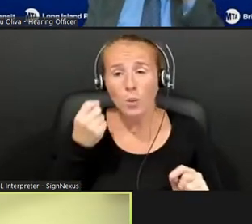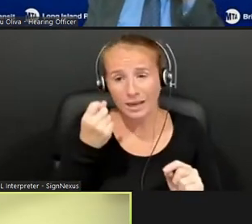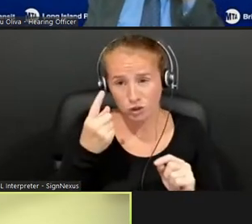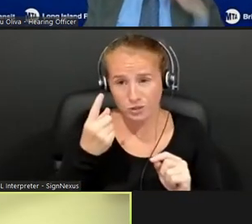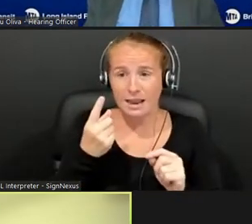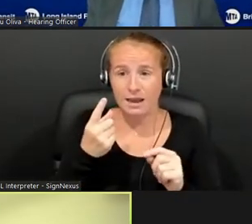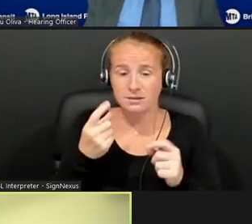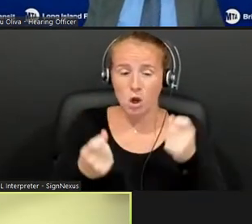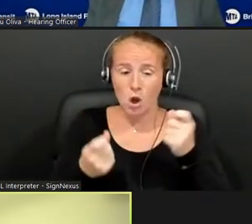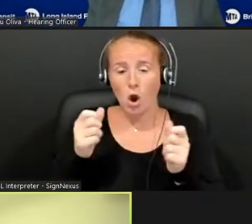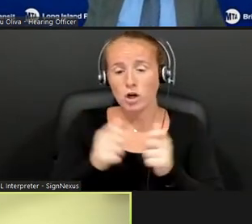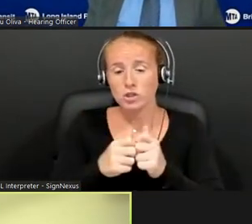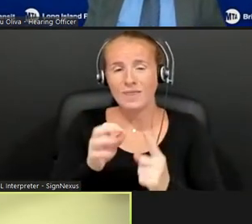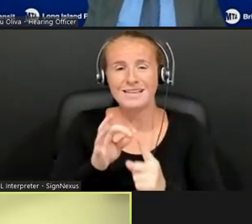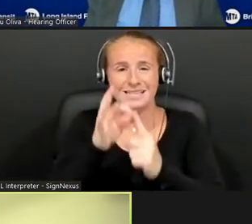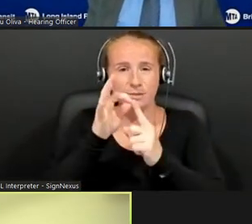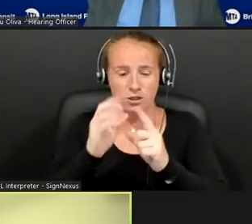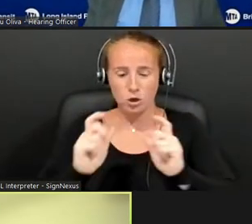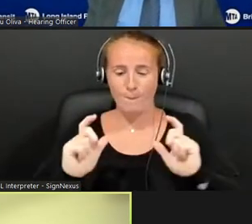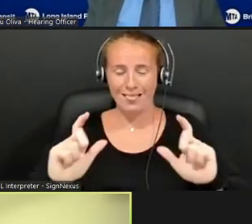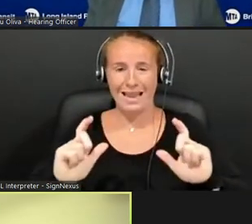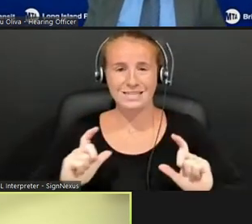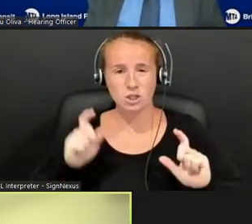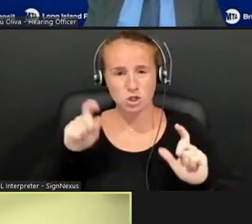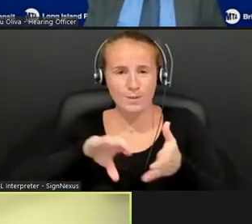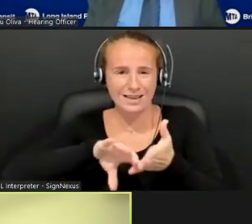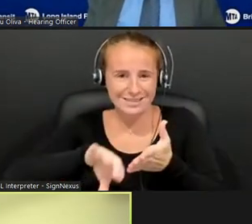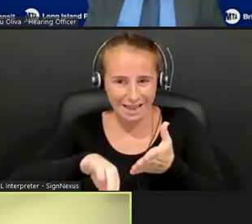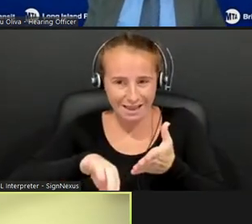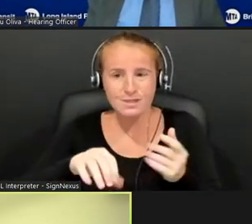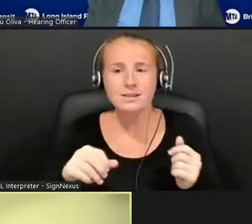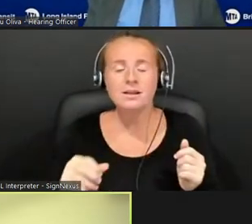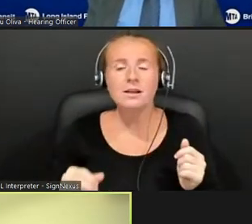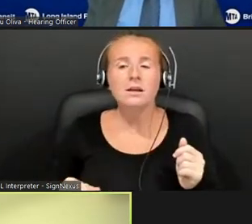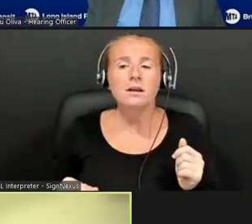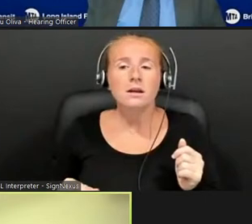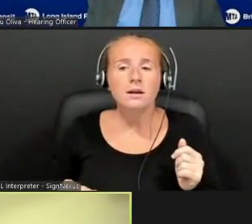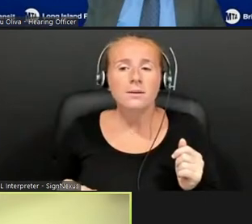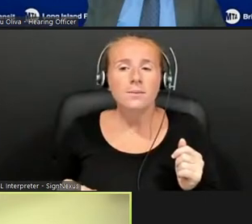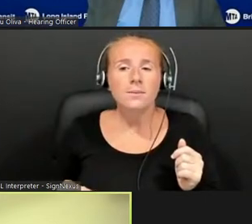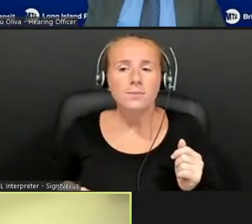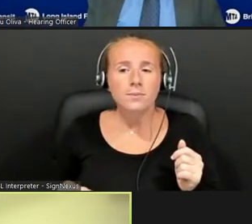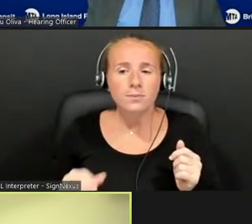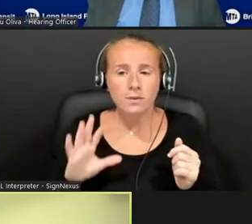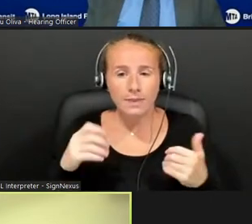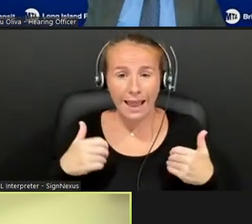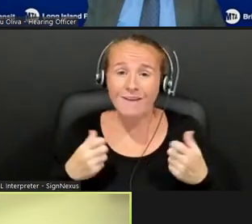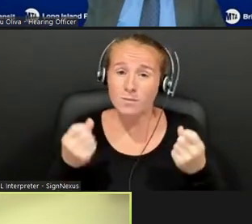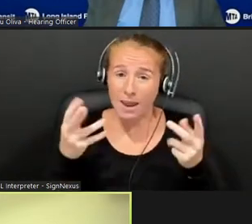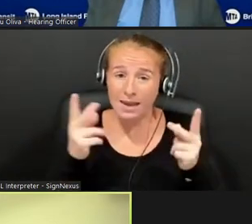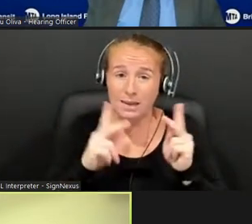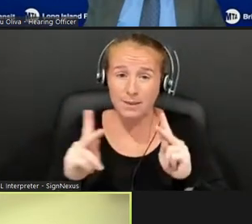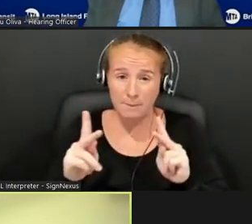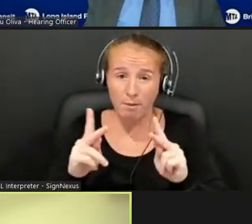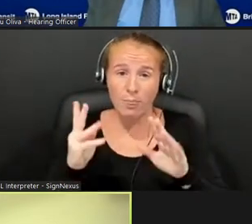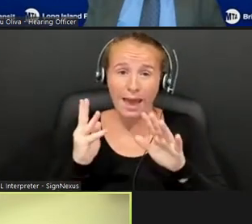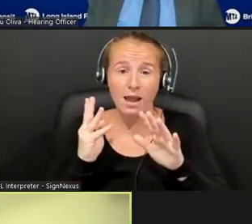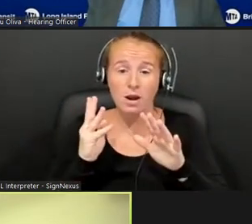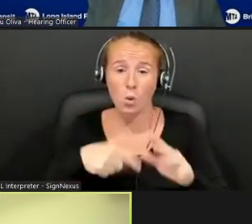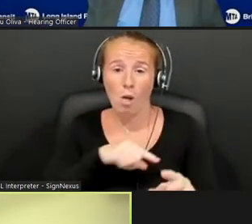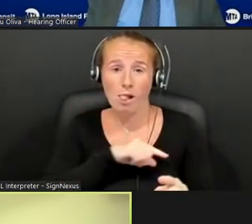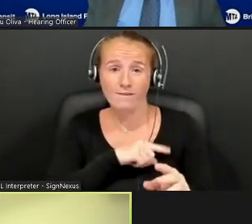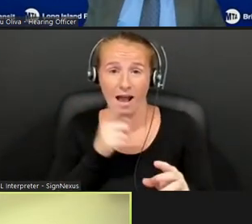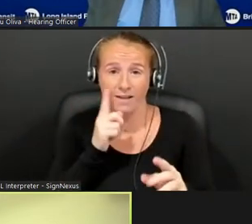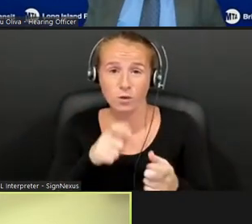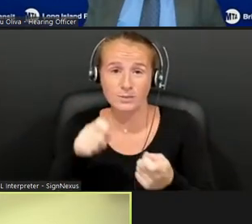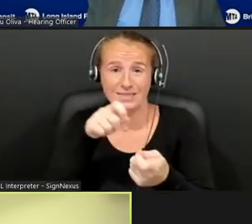exempt but fully accessible buses like Greyhound do not display these plates while having a high frequency of passengers who qualify for such permits